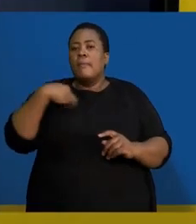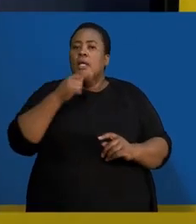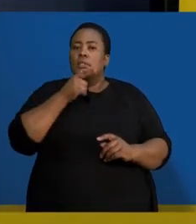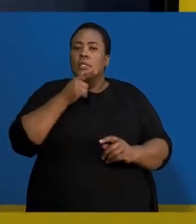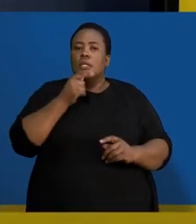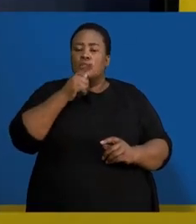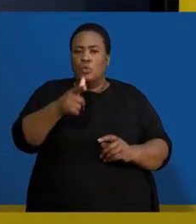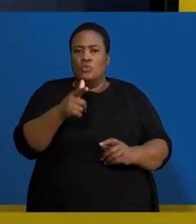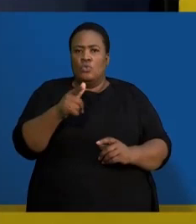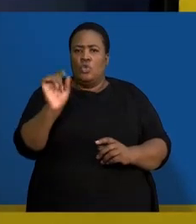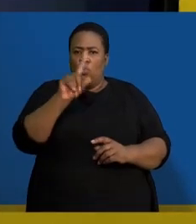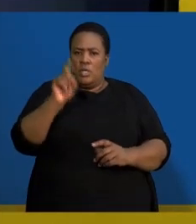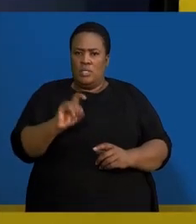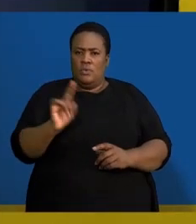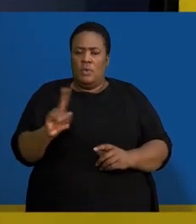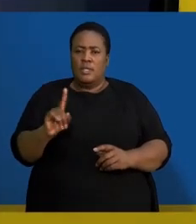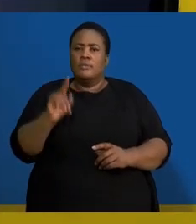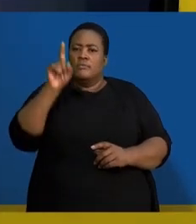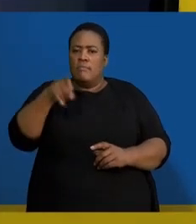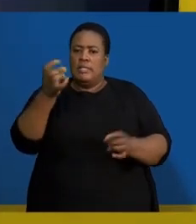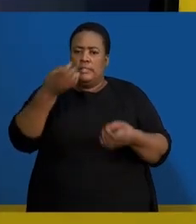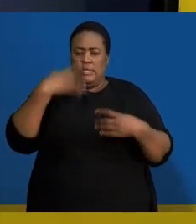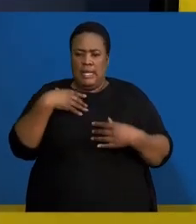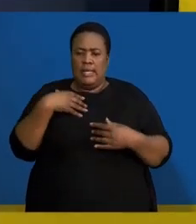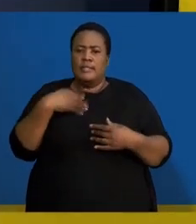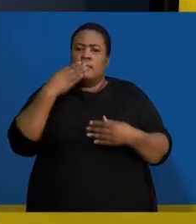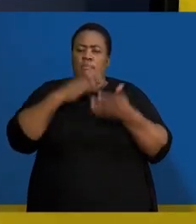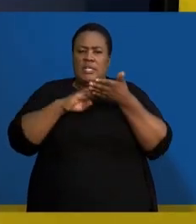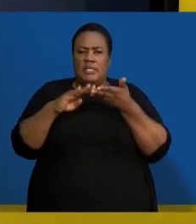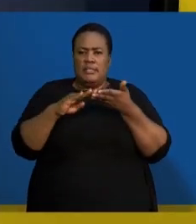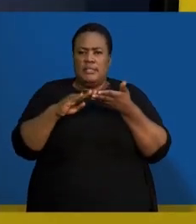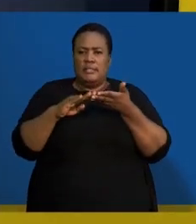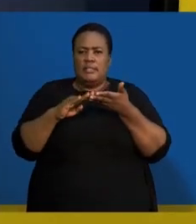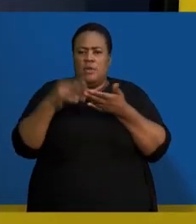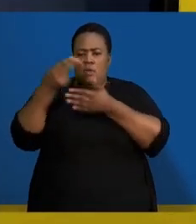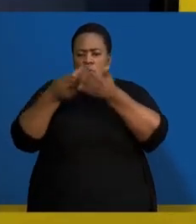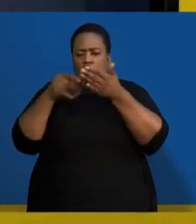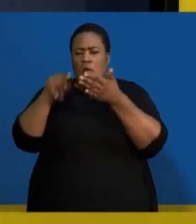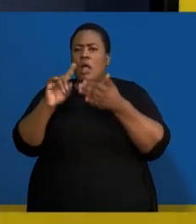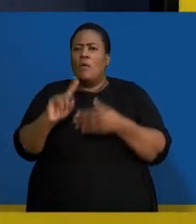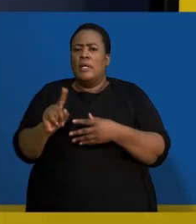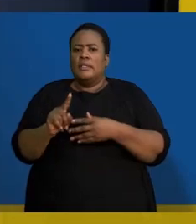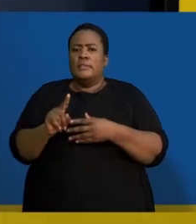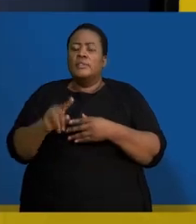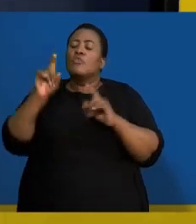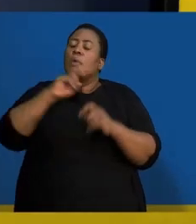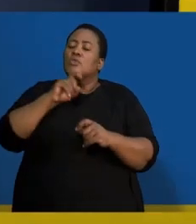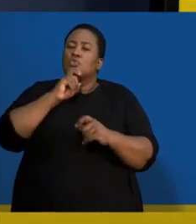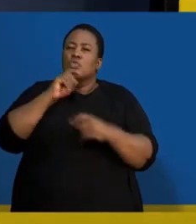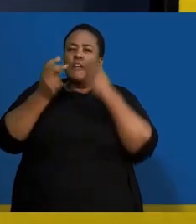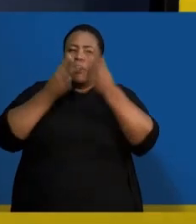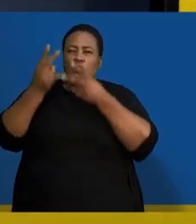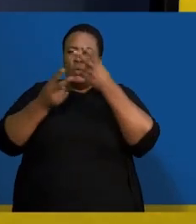have to tell us what the message of the cartoon was, okay, and you need to use visual